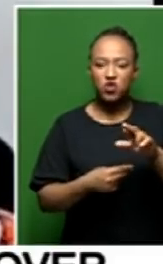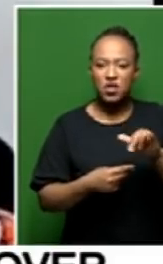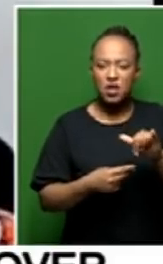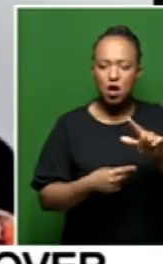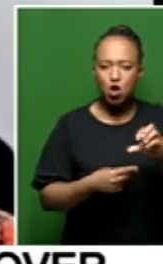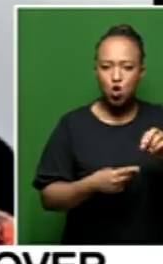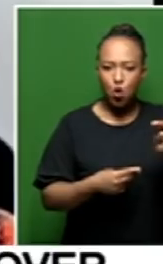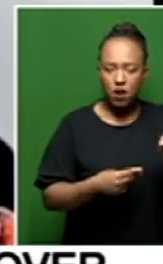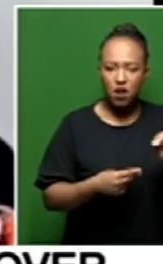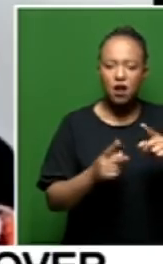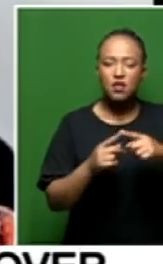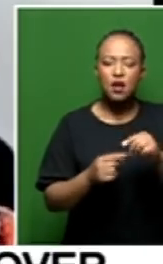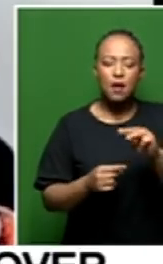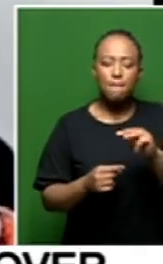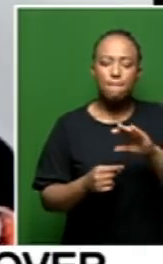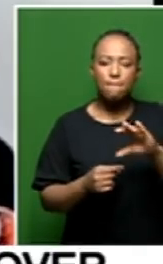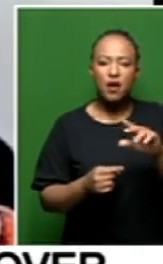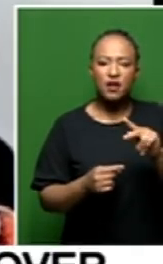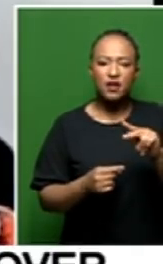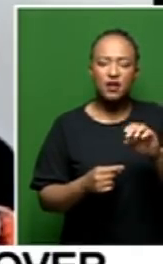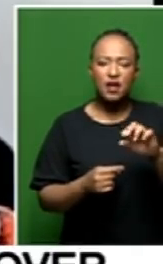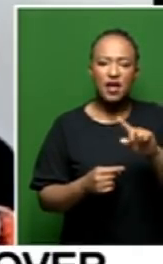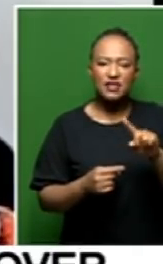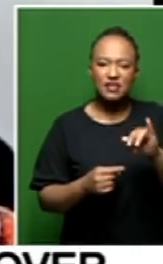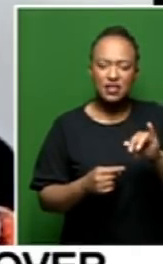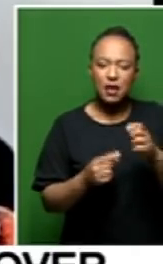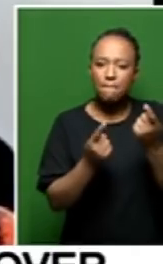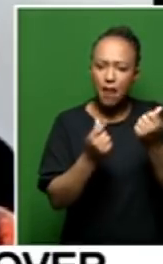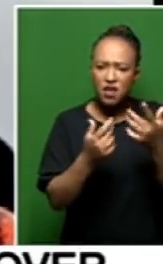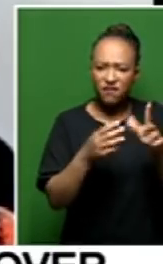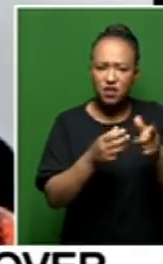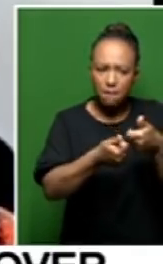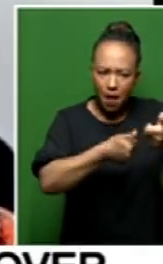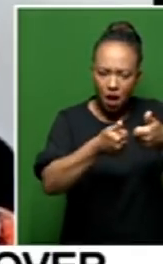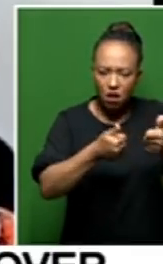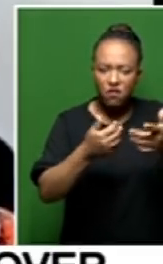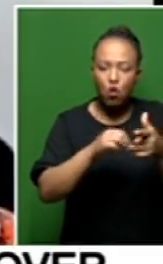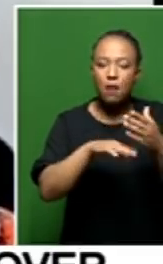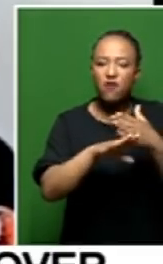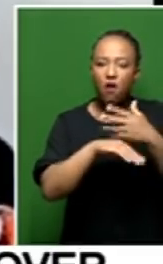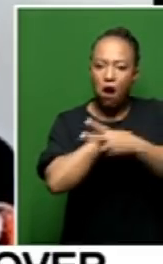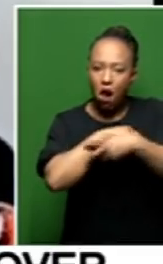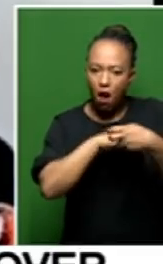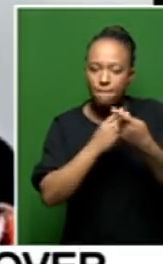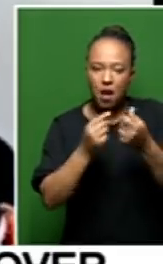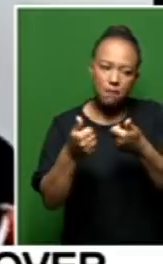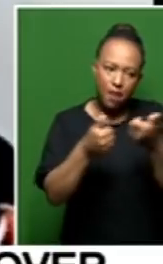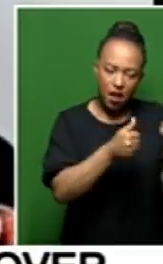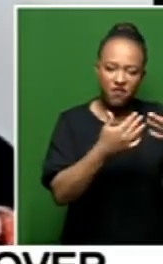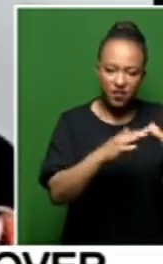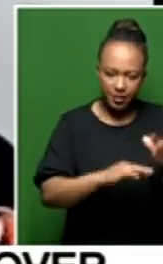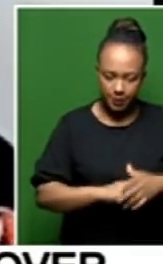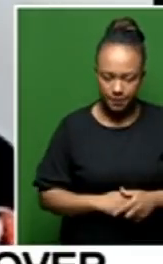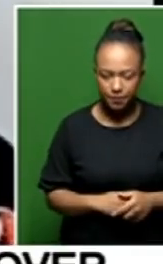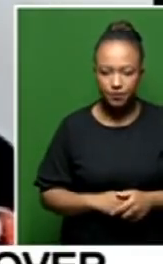was returned. And there's more money that has been returned that was looted via state capture. And that was